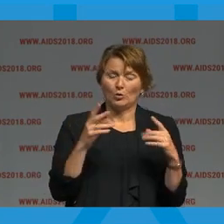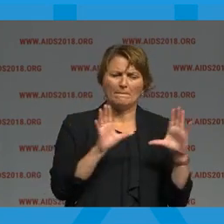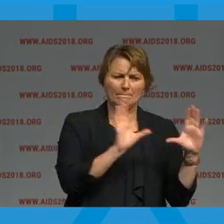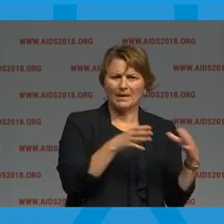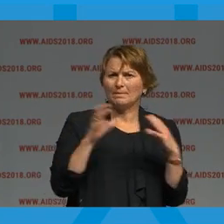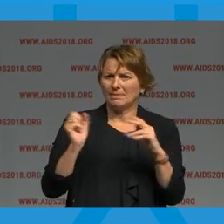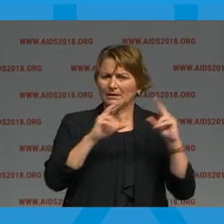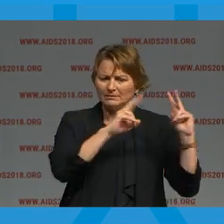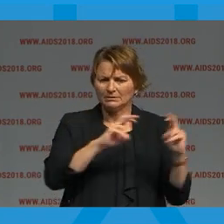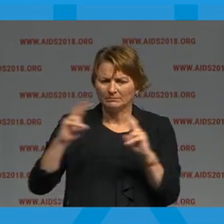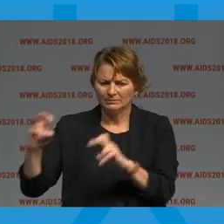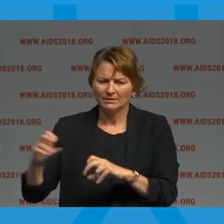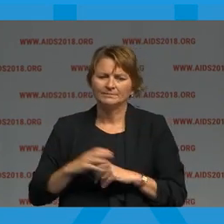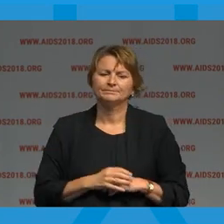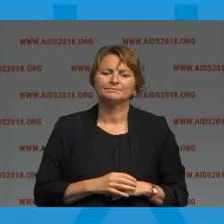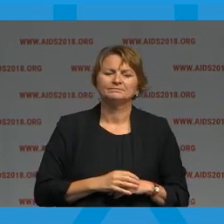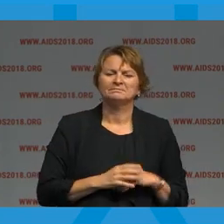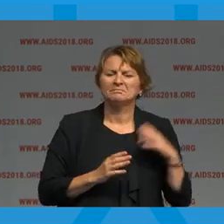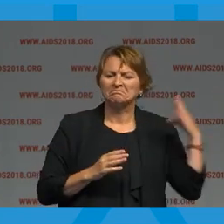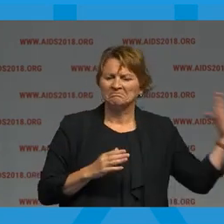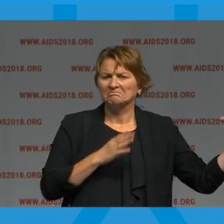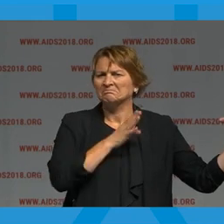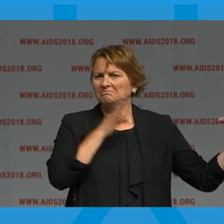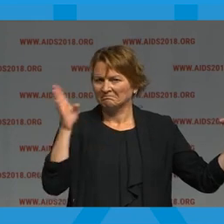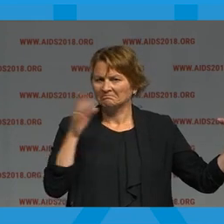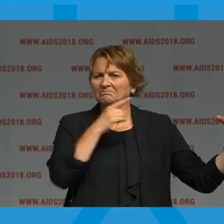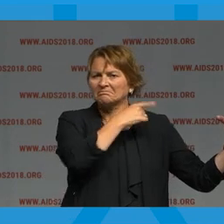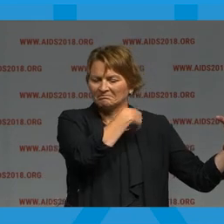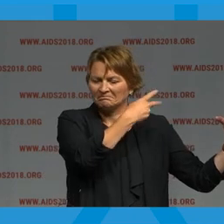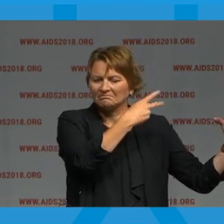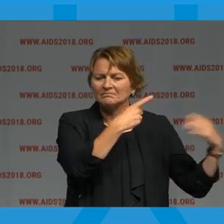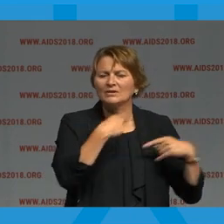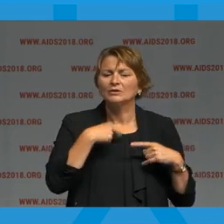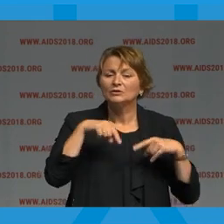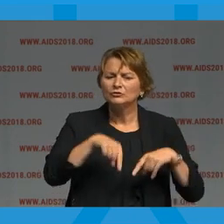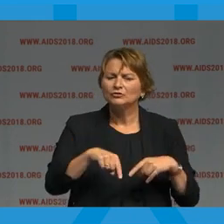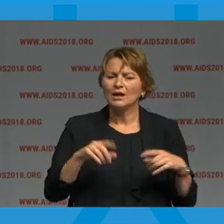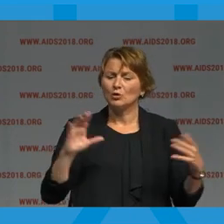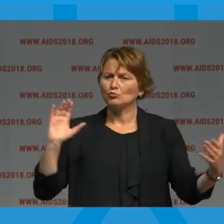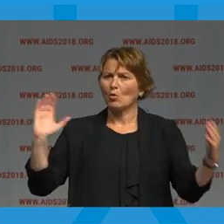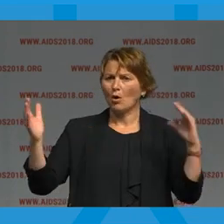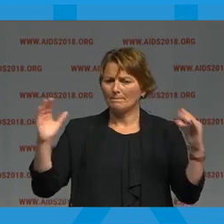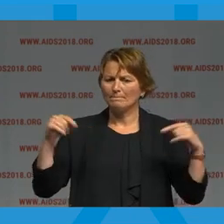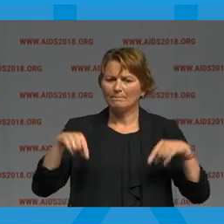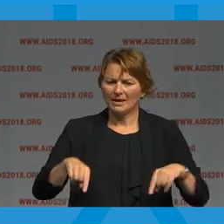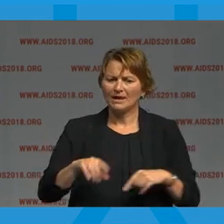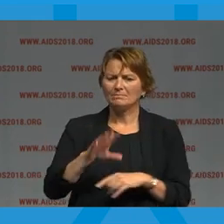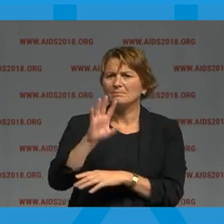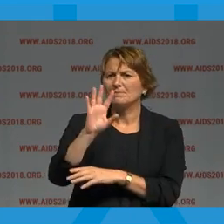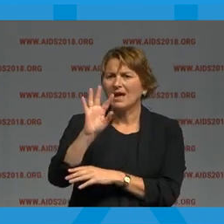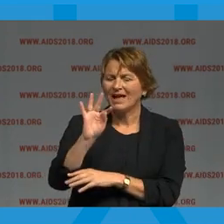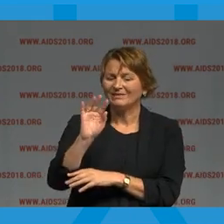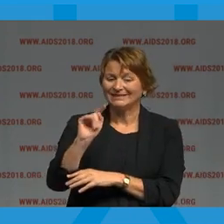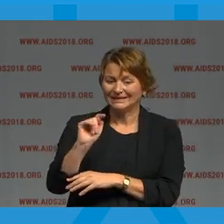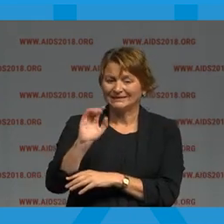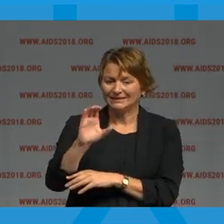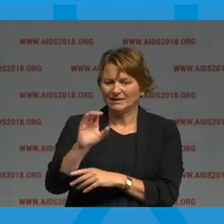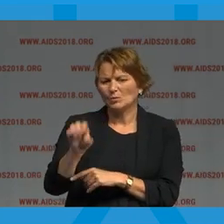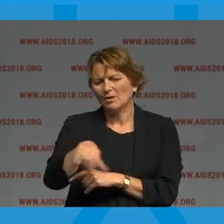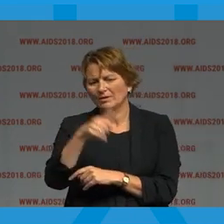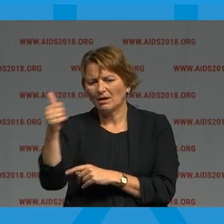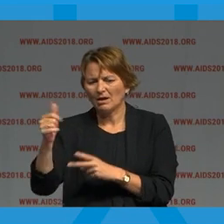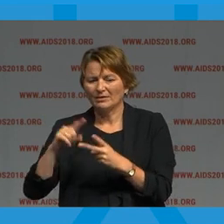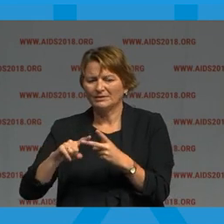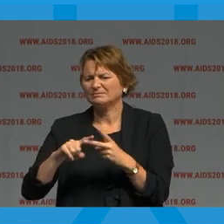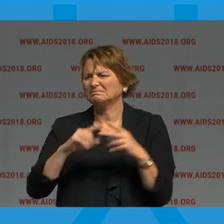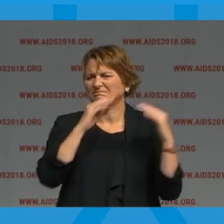HPTN 083 is exploring the strategy of pre-exposure prophylaxis comparing tenofovir FTC with cabotegravir in